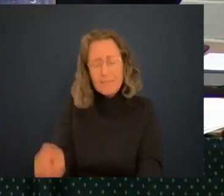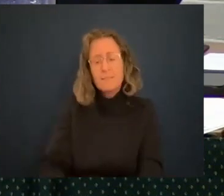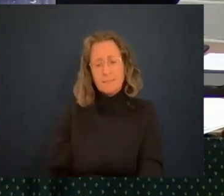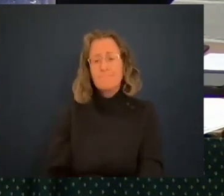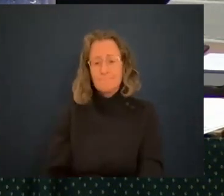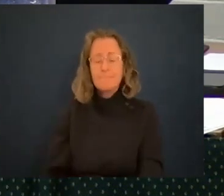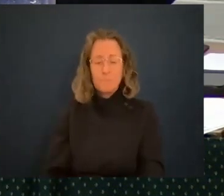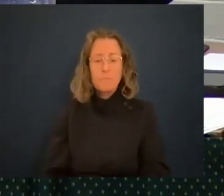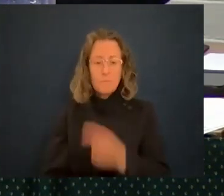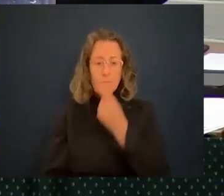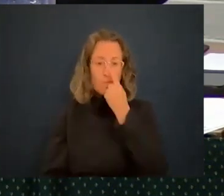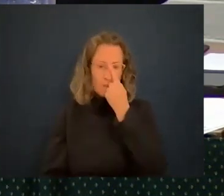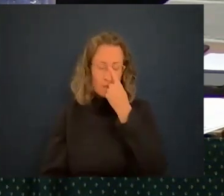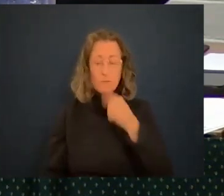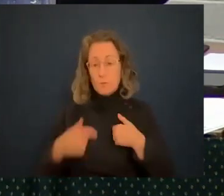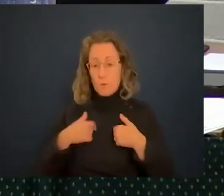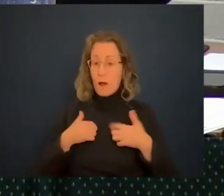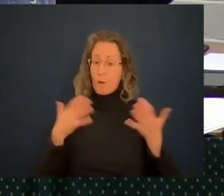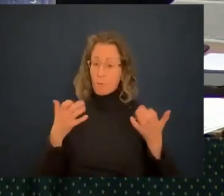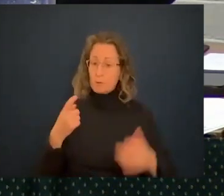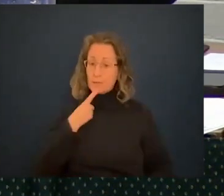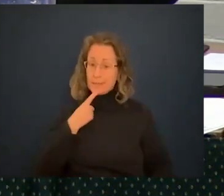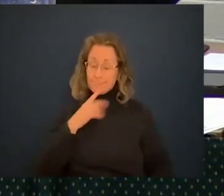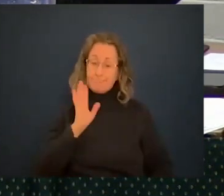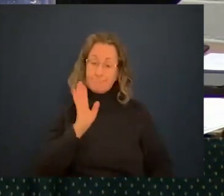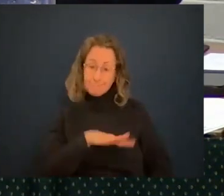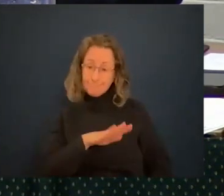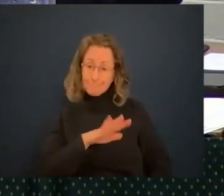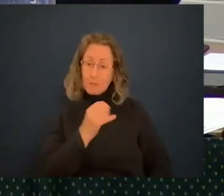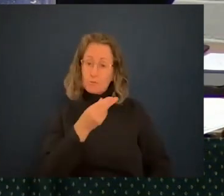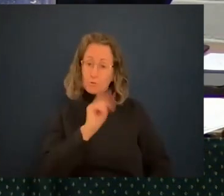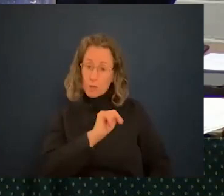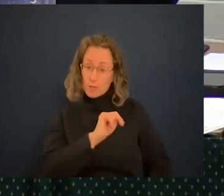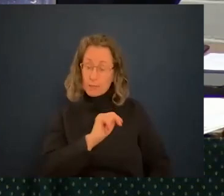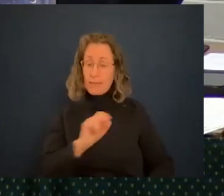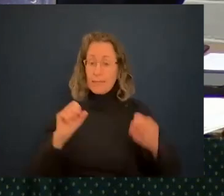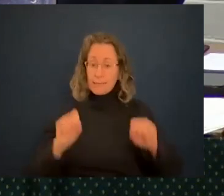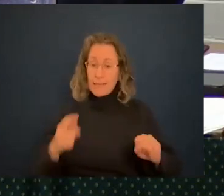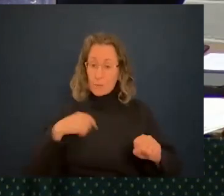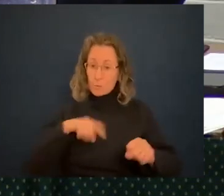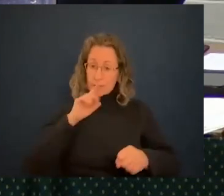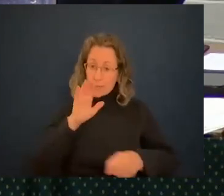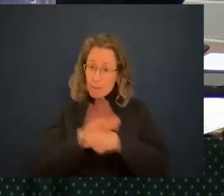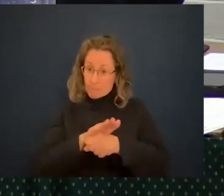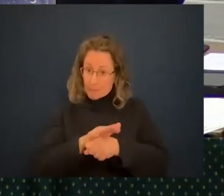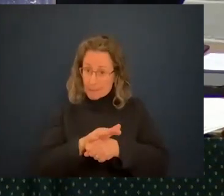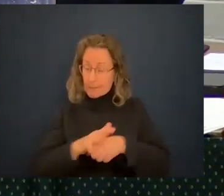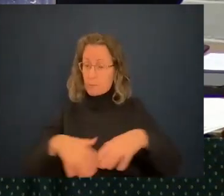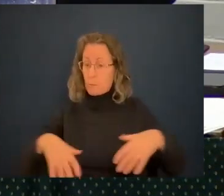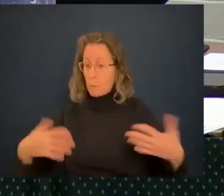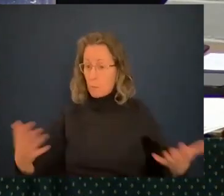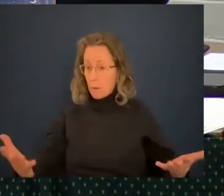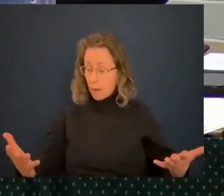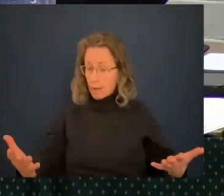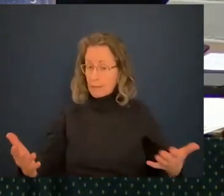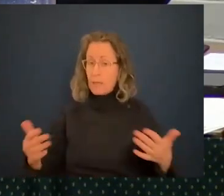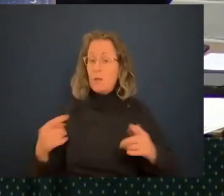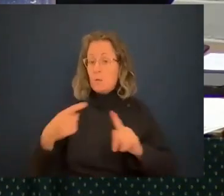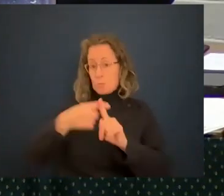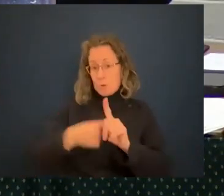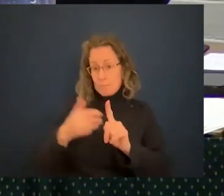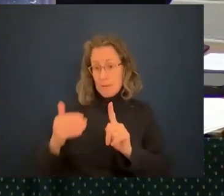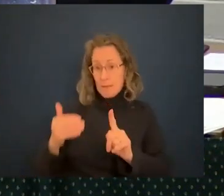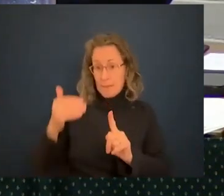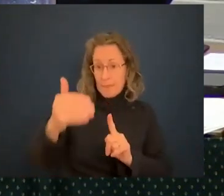say John how about we commit to coming back to this conversation say in one month's time